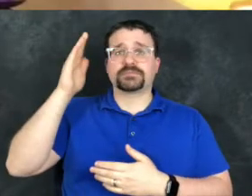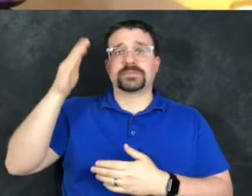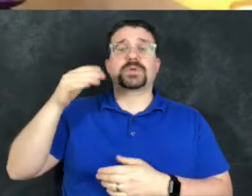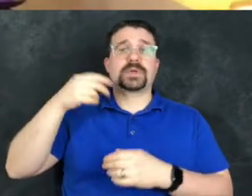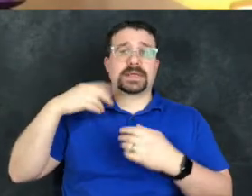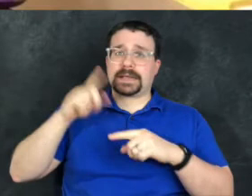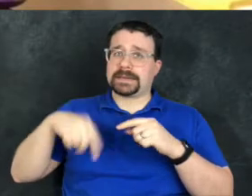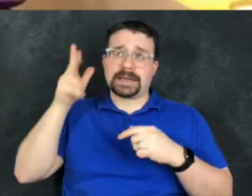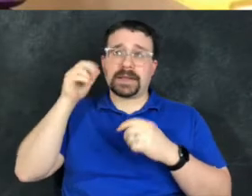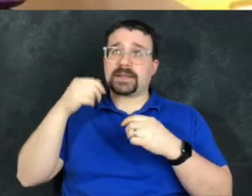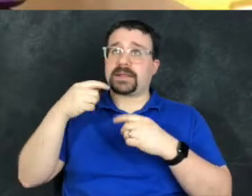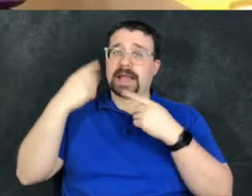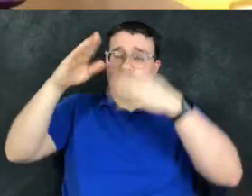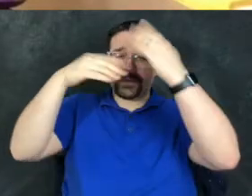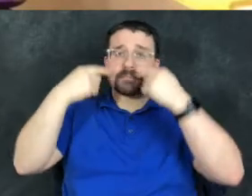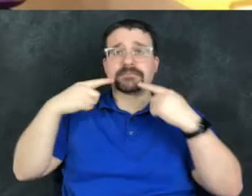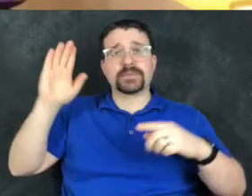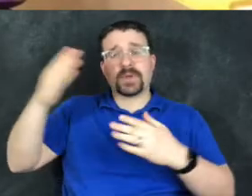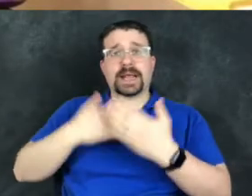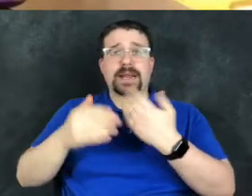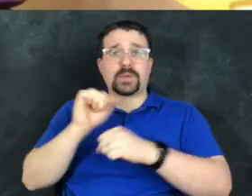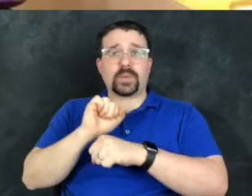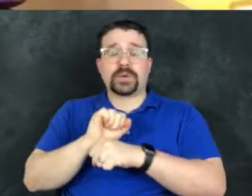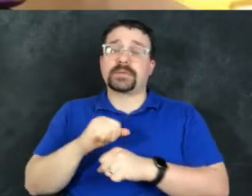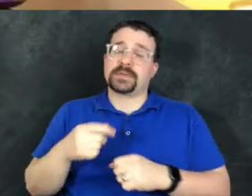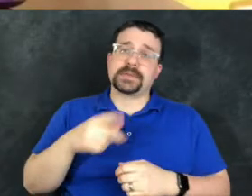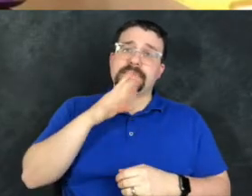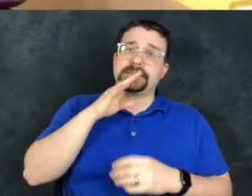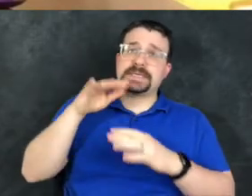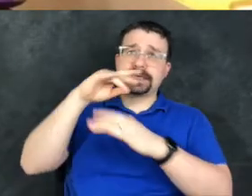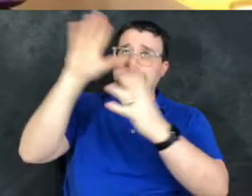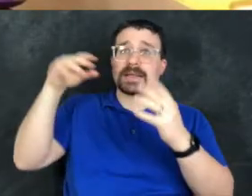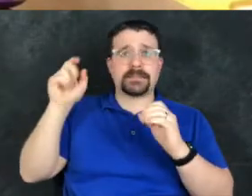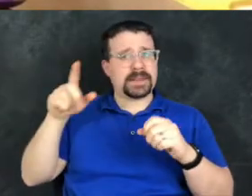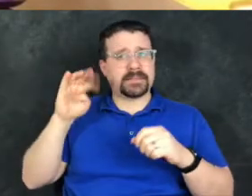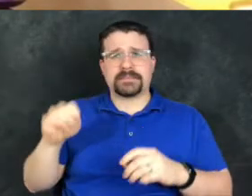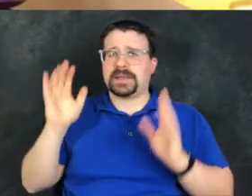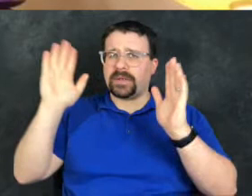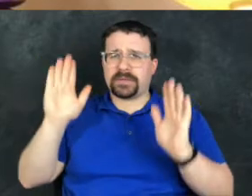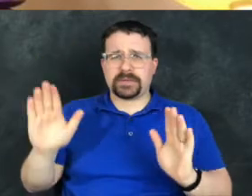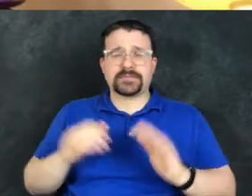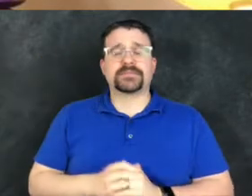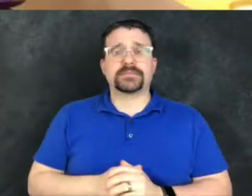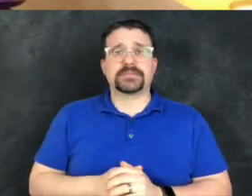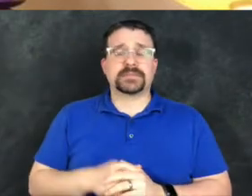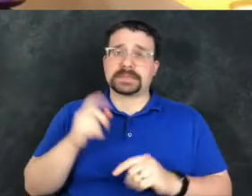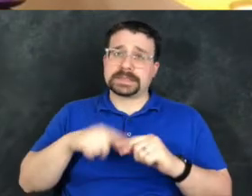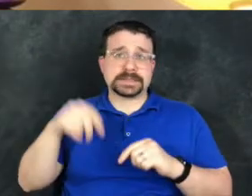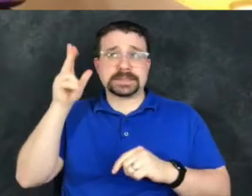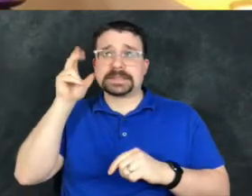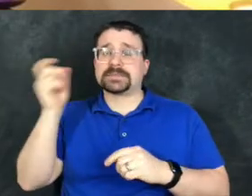God of glory, we cannot hear the heavens proclaim your handiwork, though the speech of the skies must be